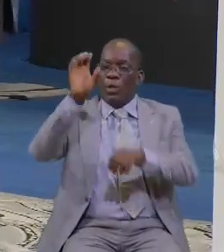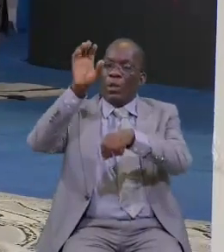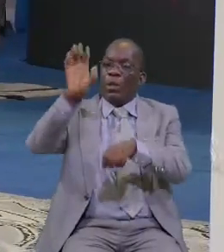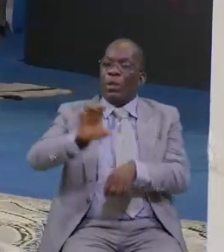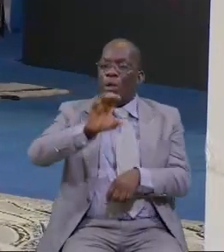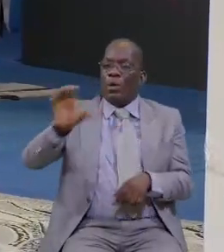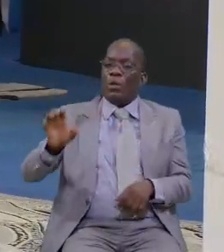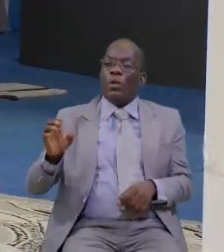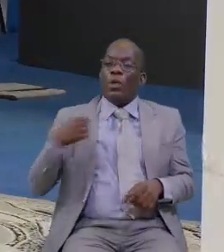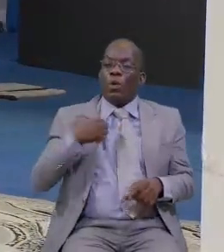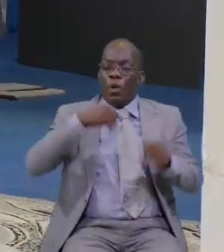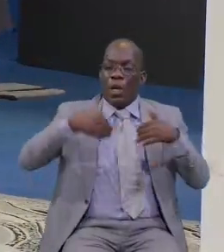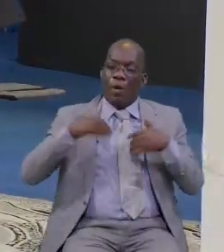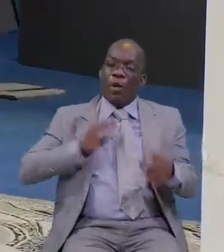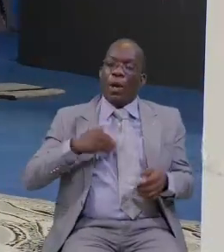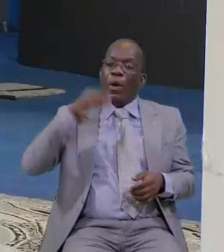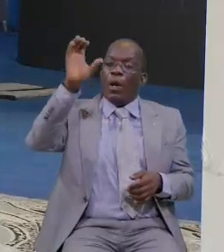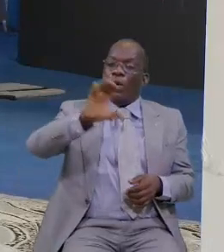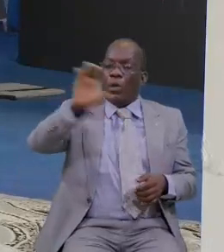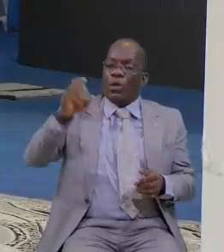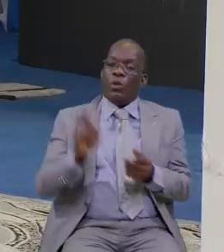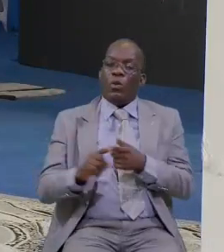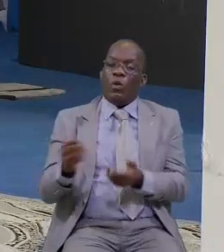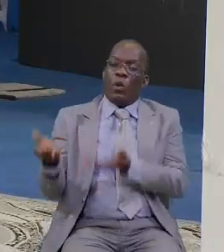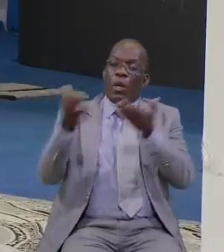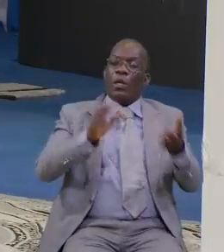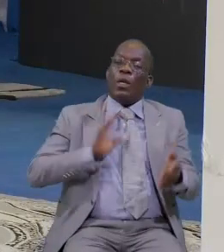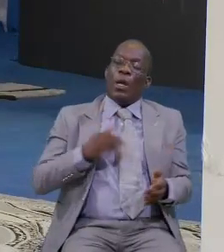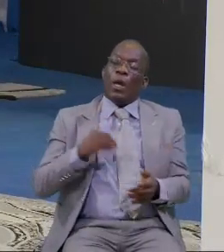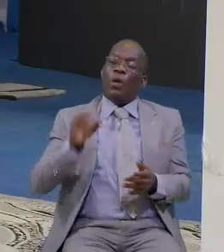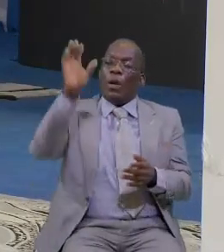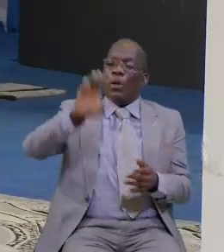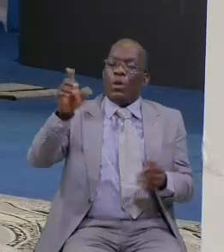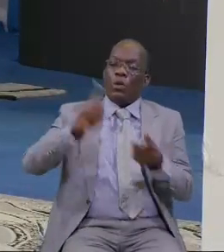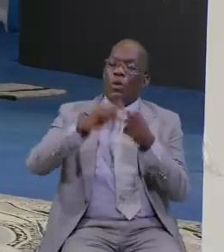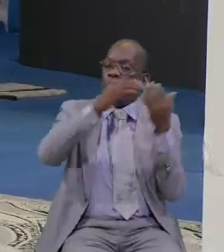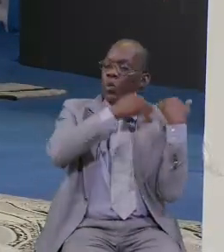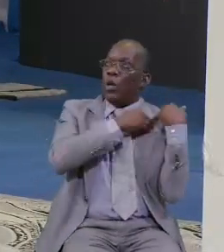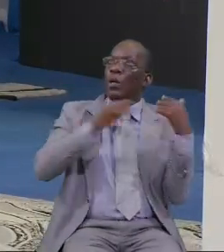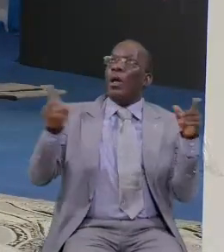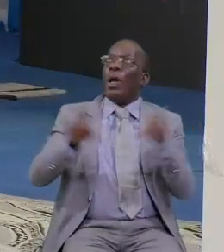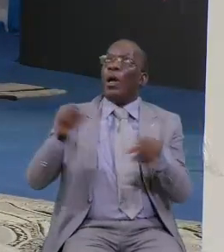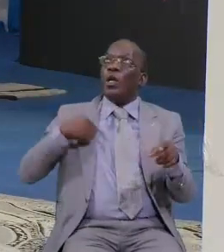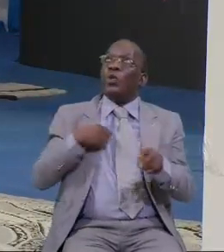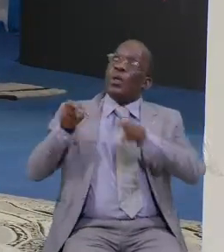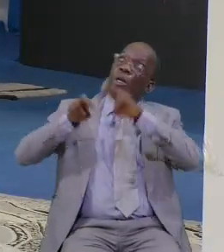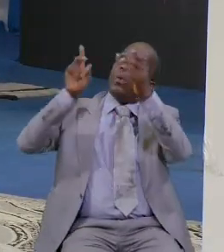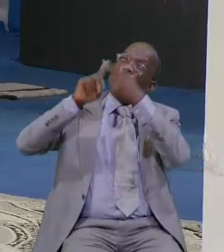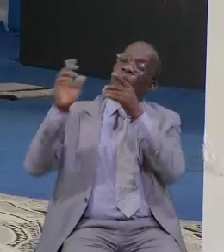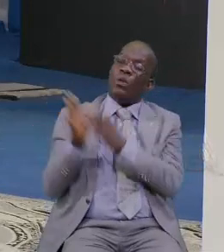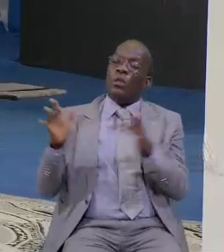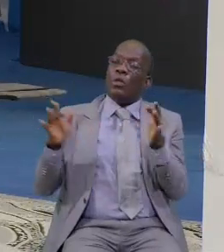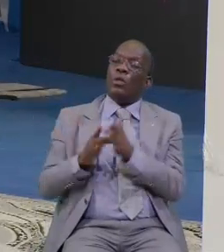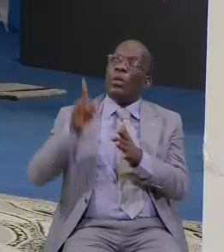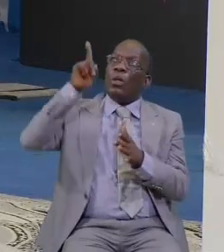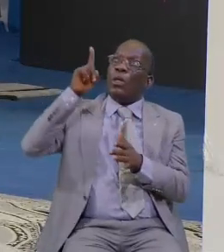cross to carry, a cross to bear. And as we look unto Jesus, he is the one that gives us the